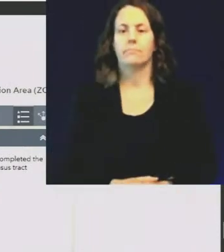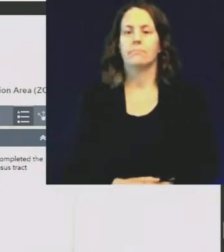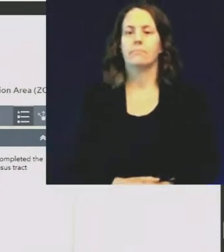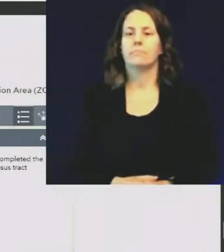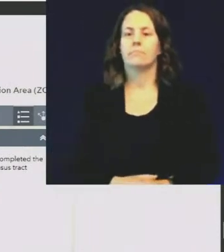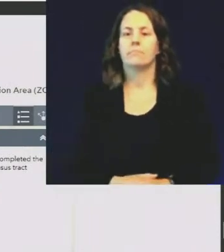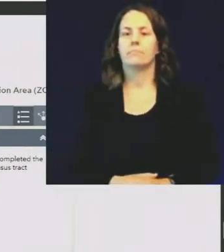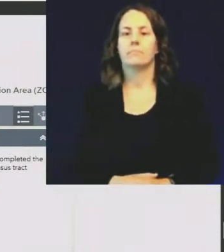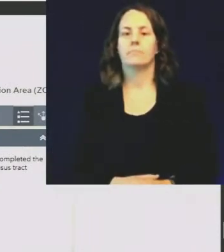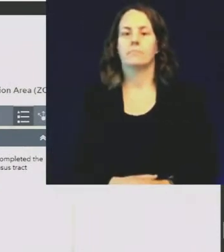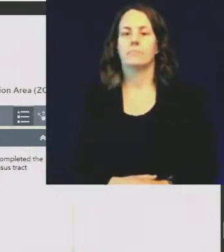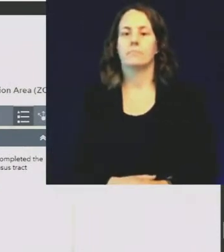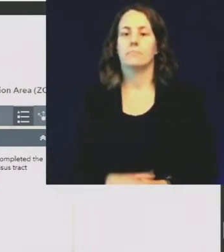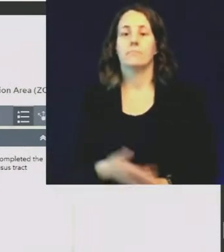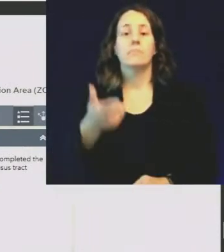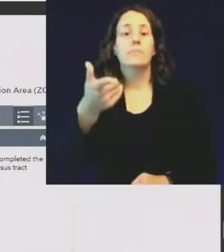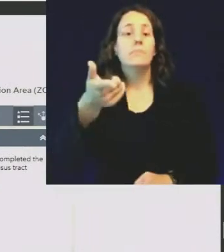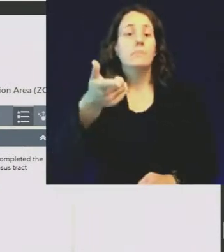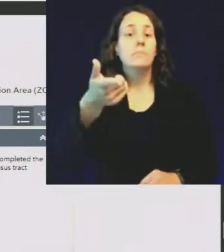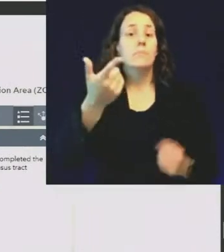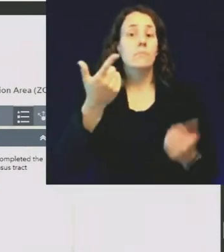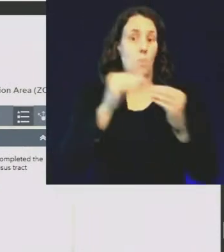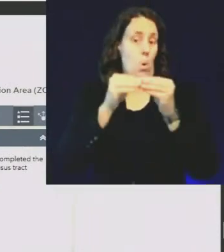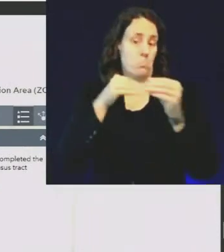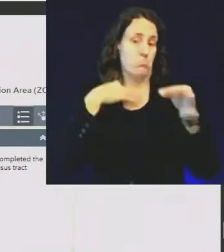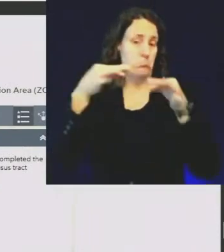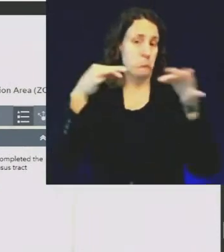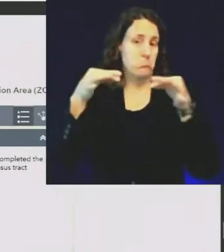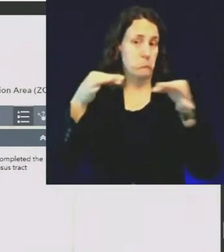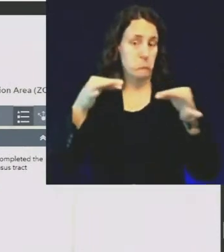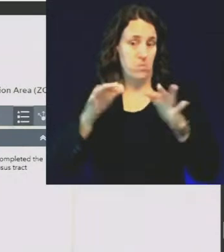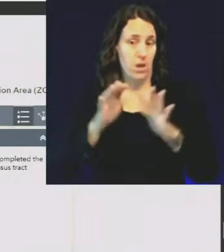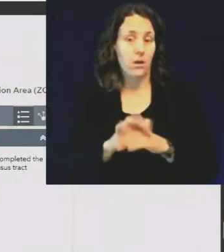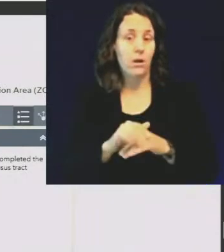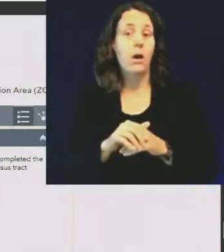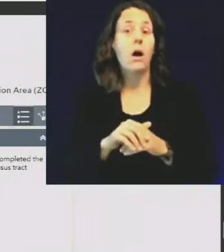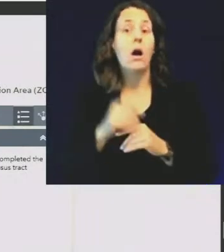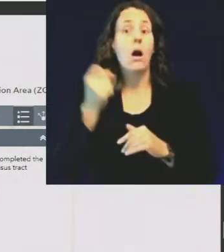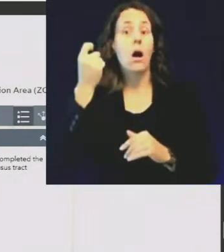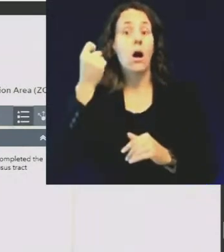First of all, vaccine location is counted as the address of the